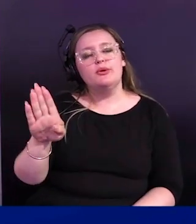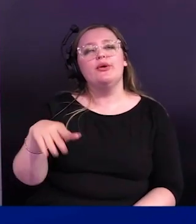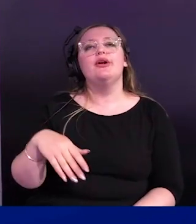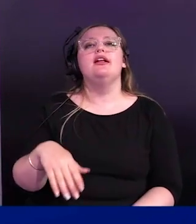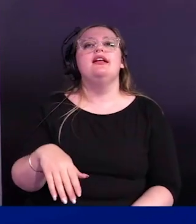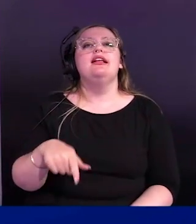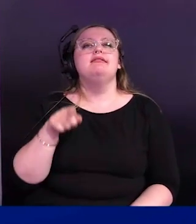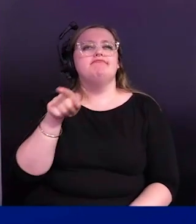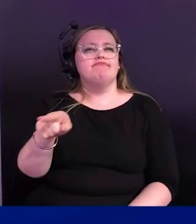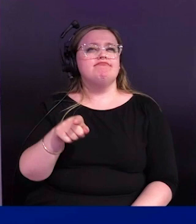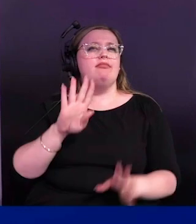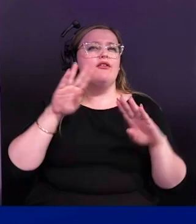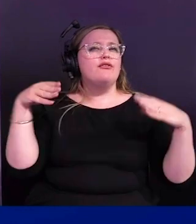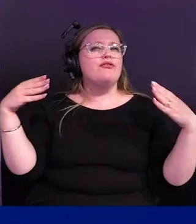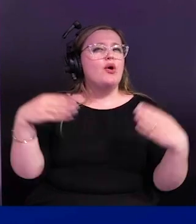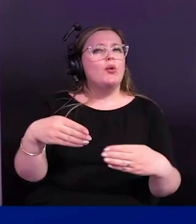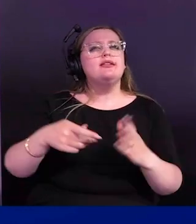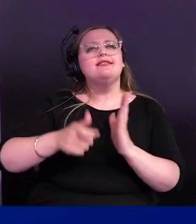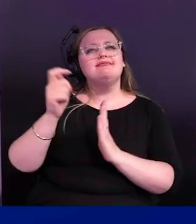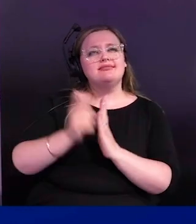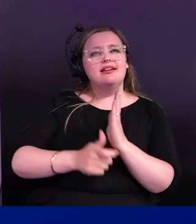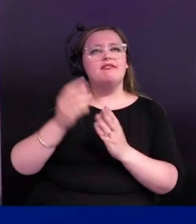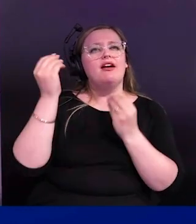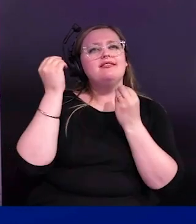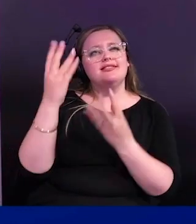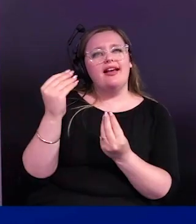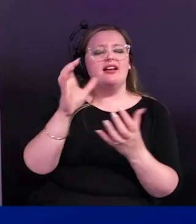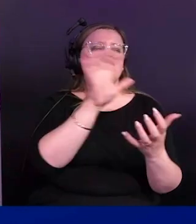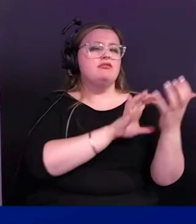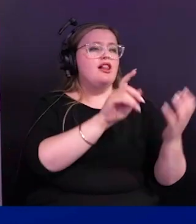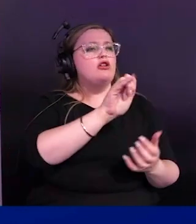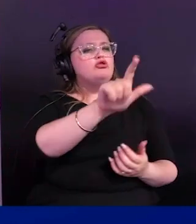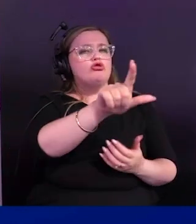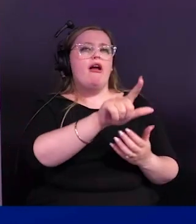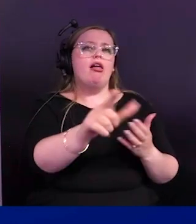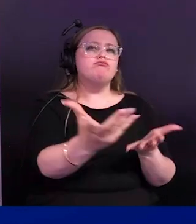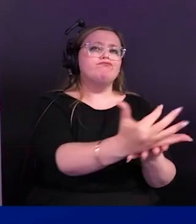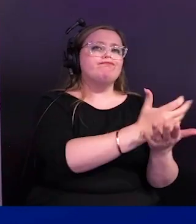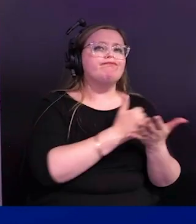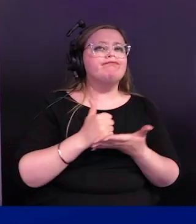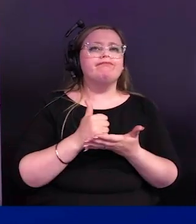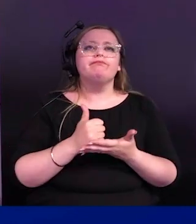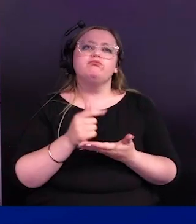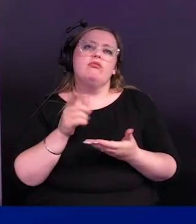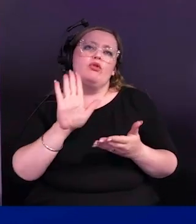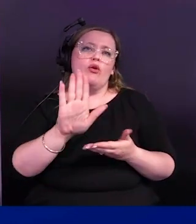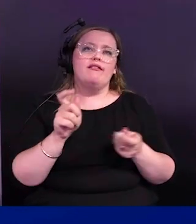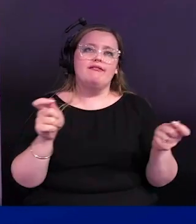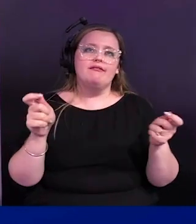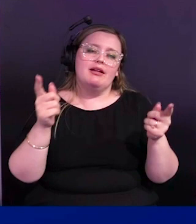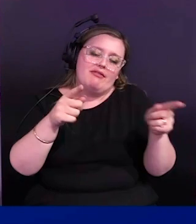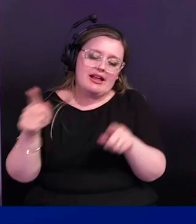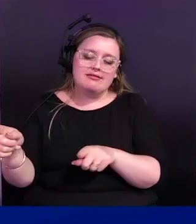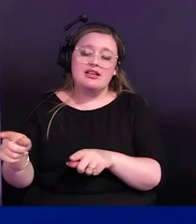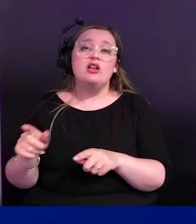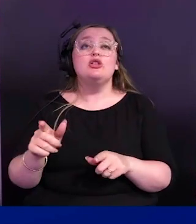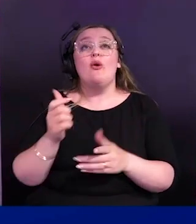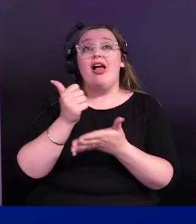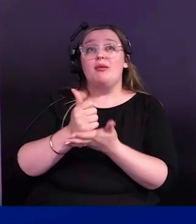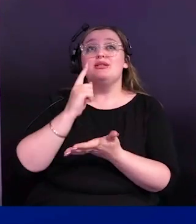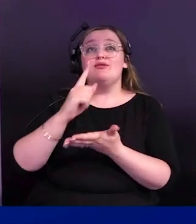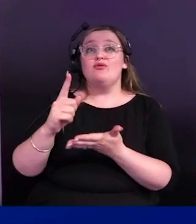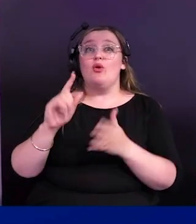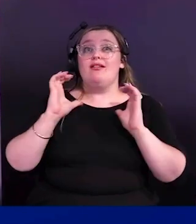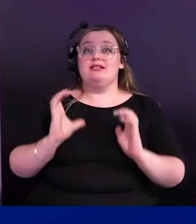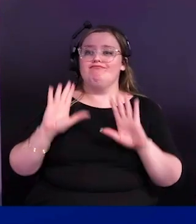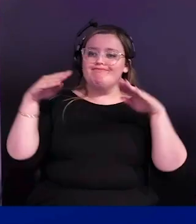this is focused on kind of the default data that CloudTrail typically collects your management events. So very helpful for security focused